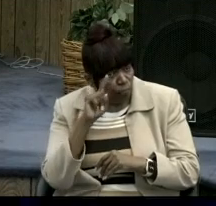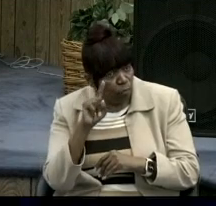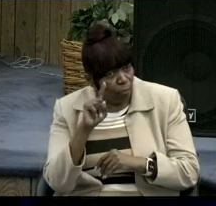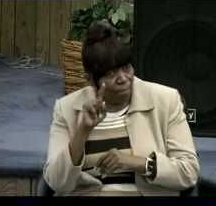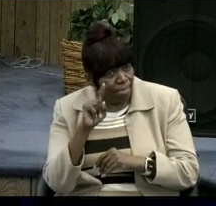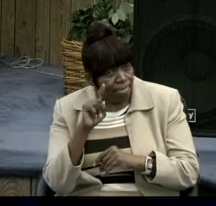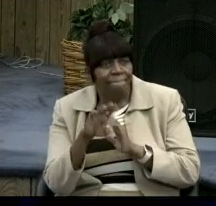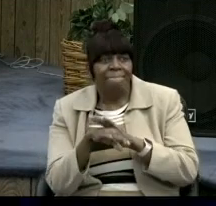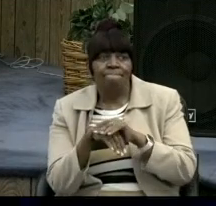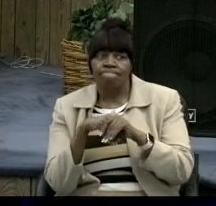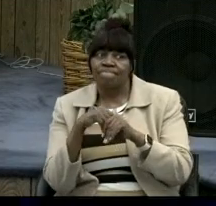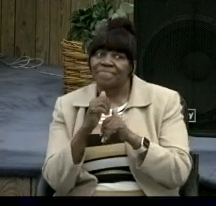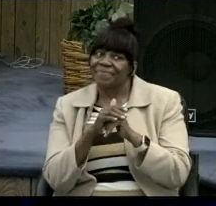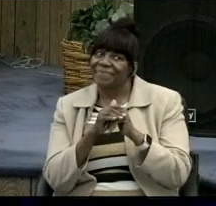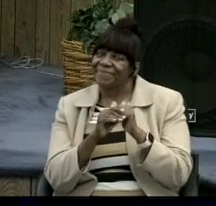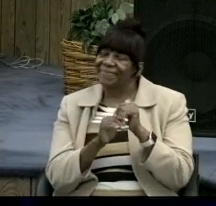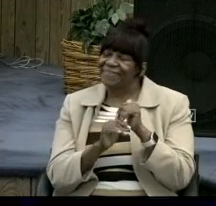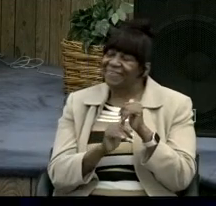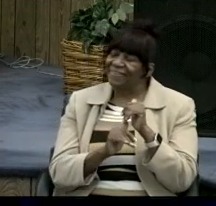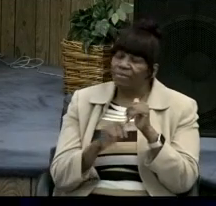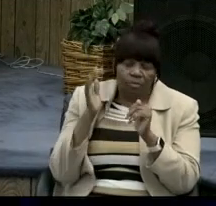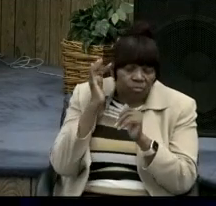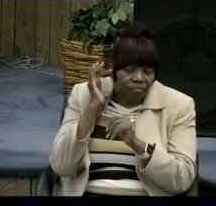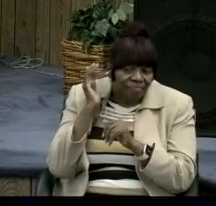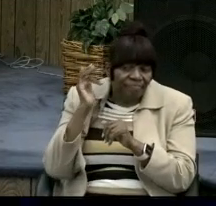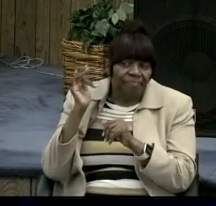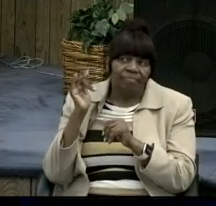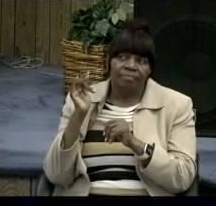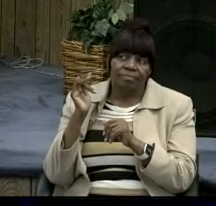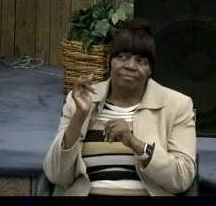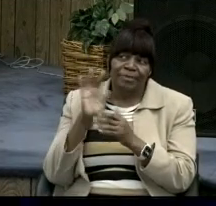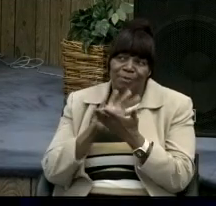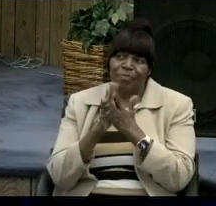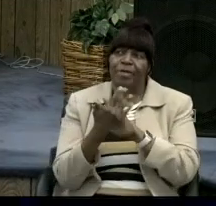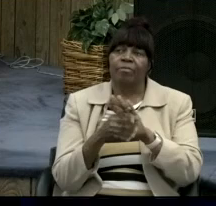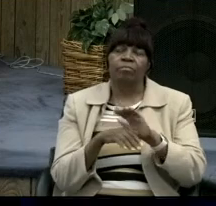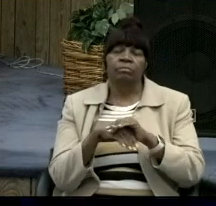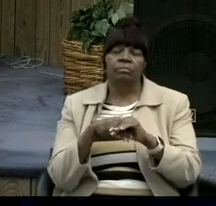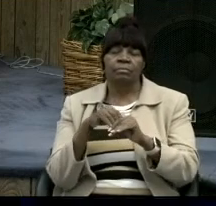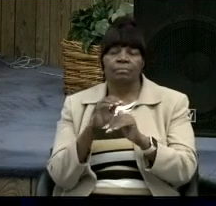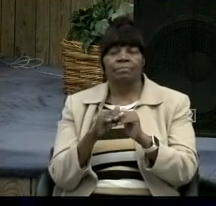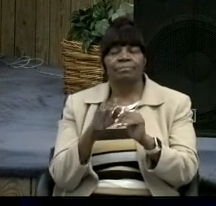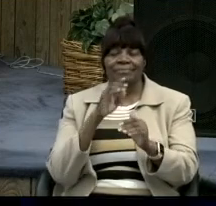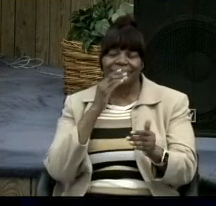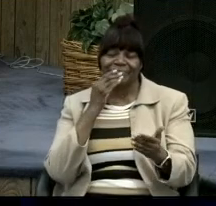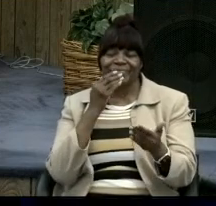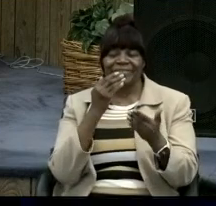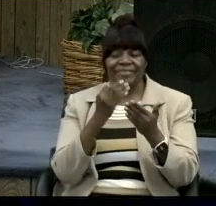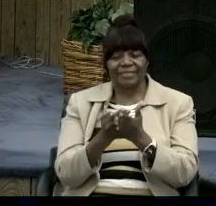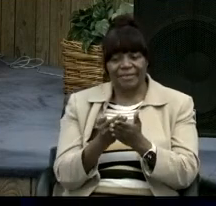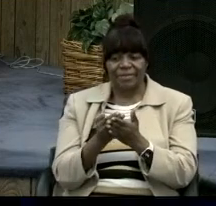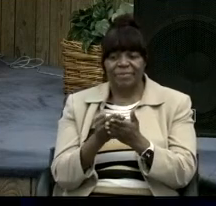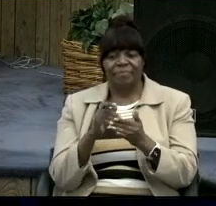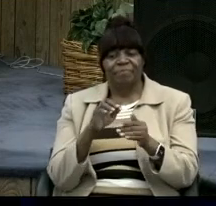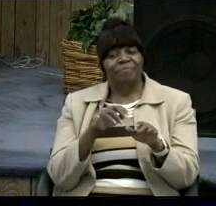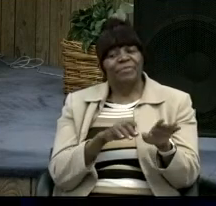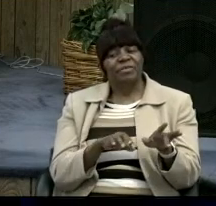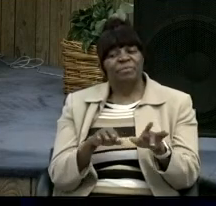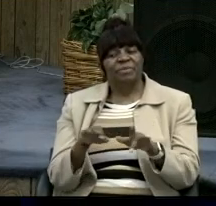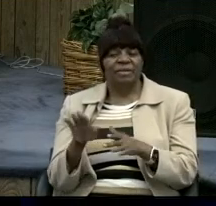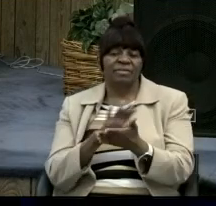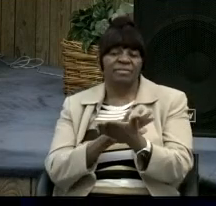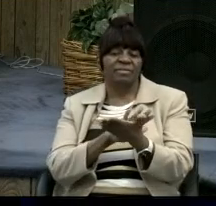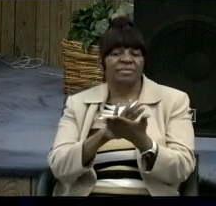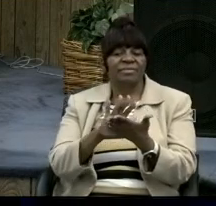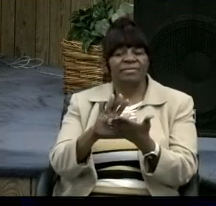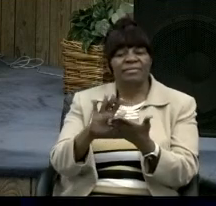a comforting frequency, then you get a comforting feeling. That's why it's good to play nice